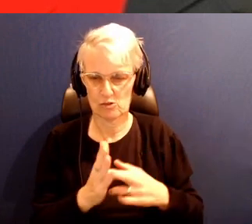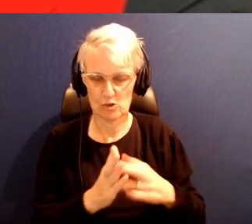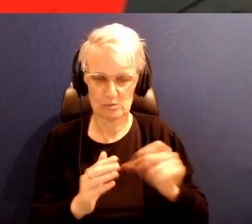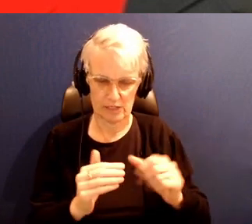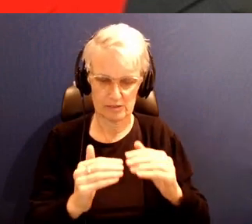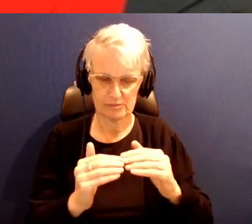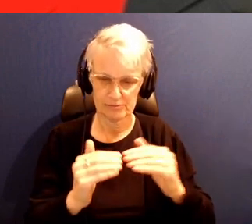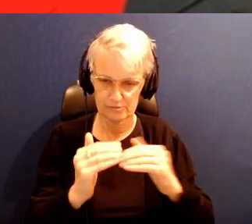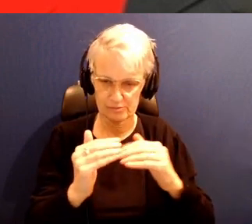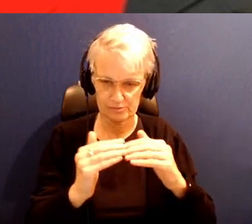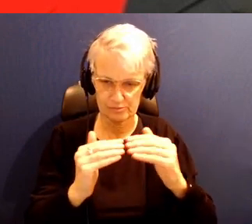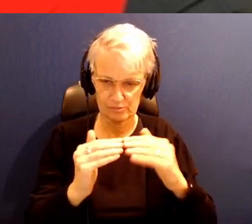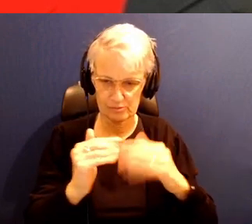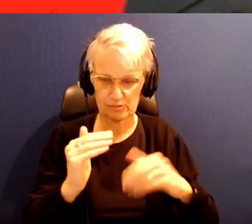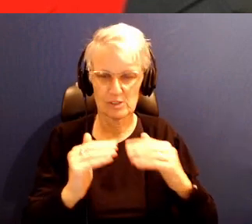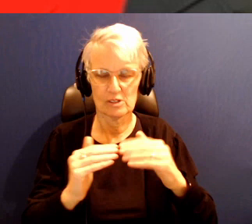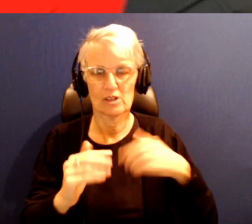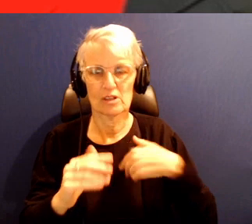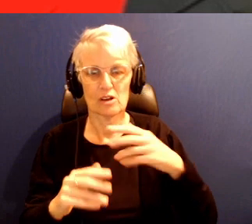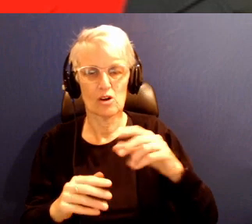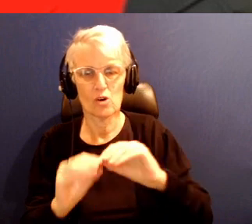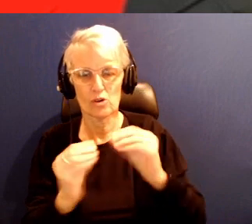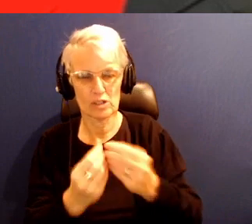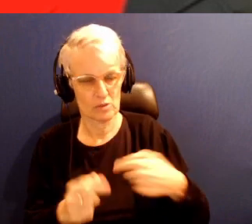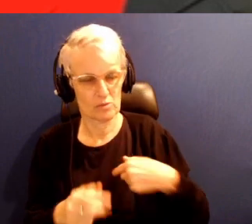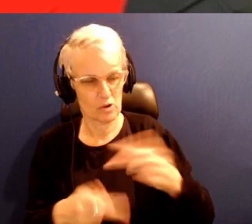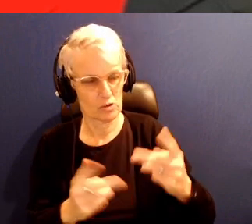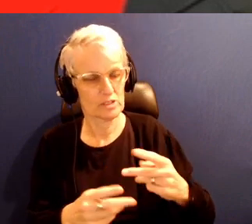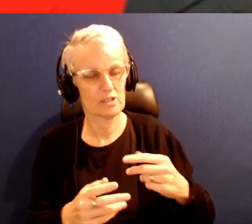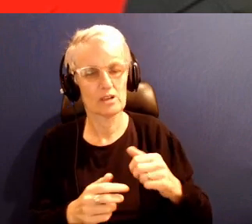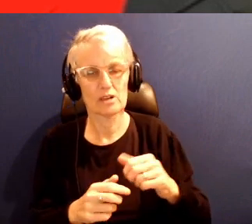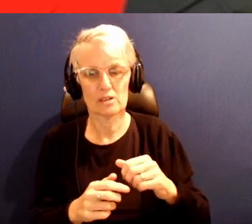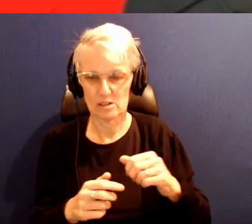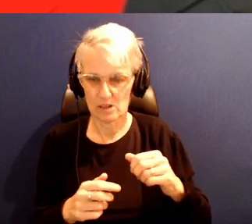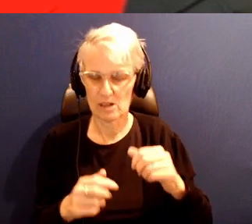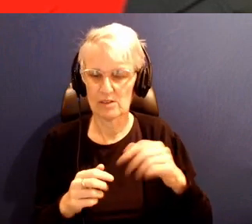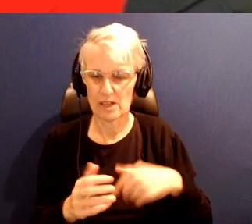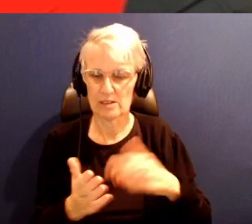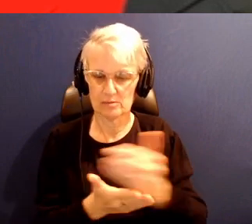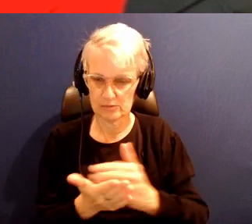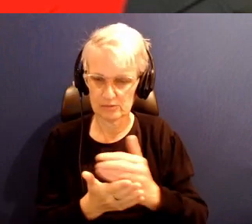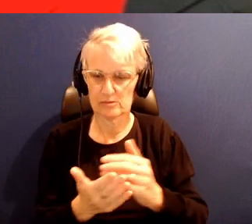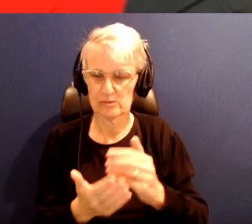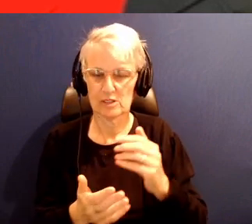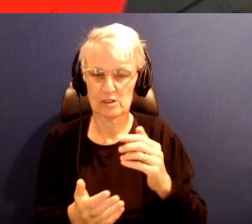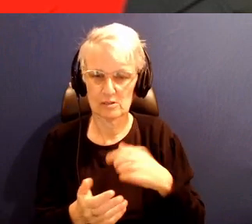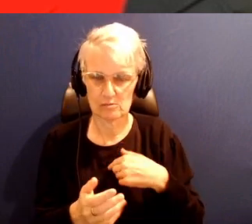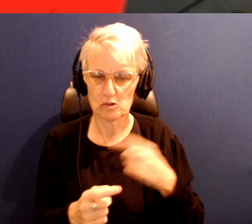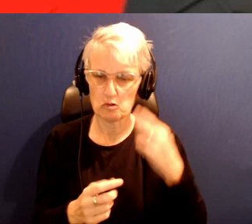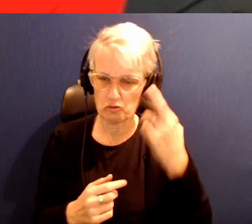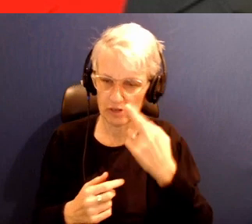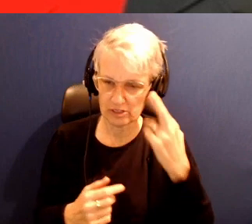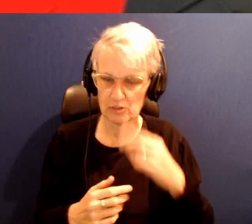Organizations must demonstrate that the proposed allowances are reasonable and justifiable as per